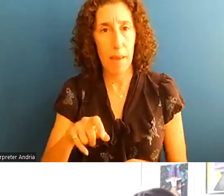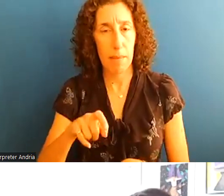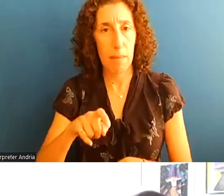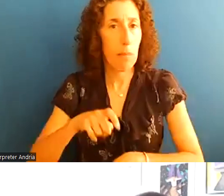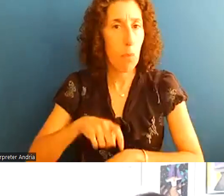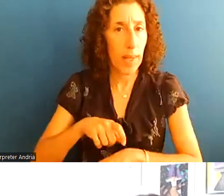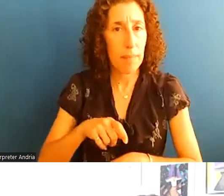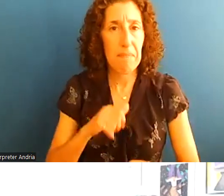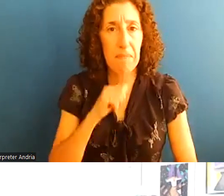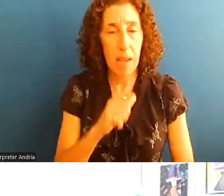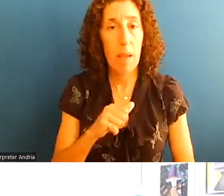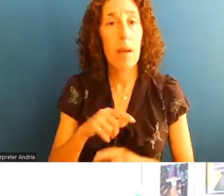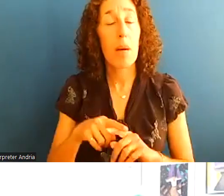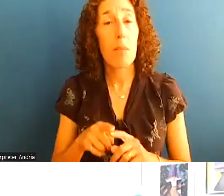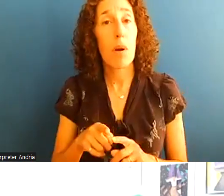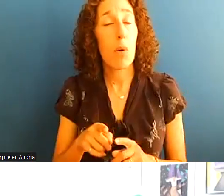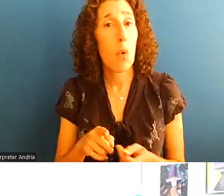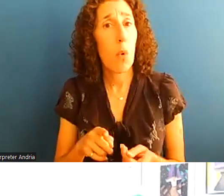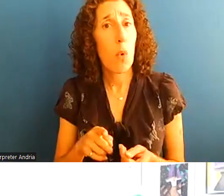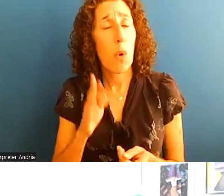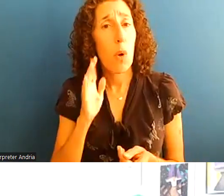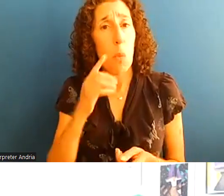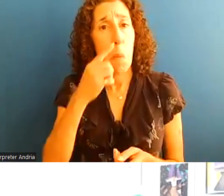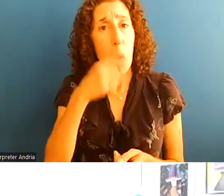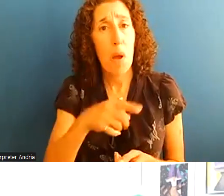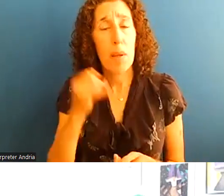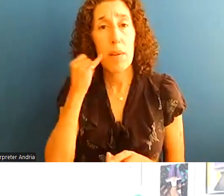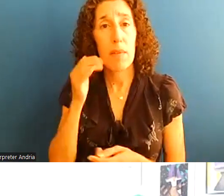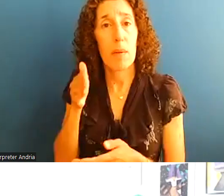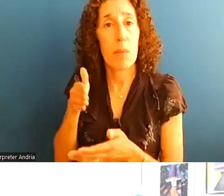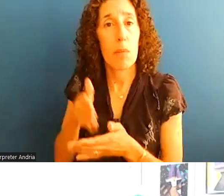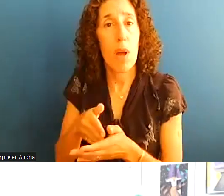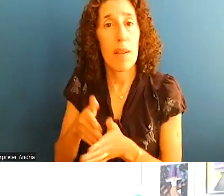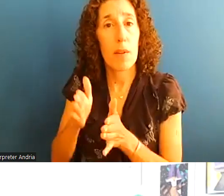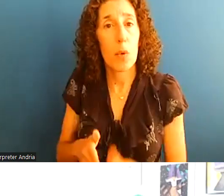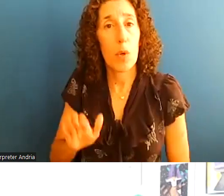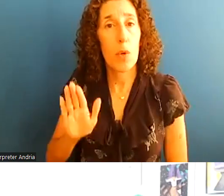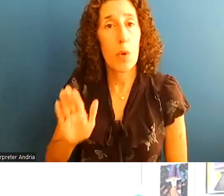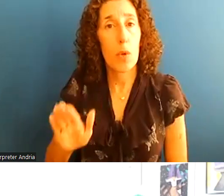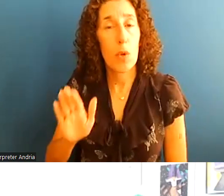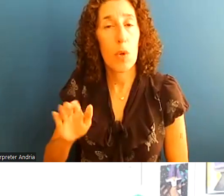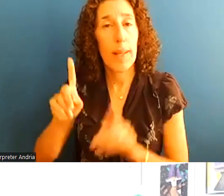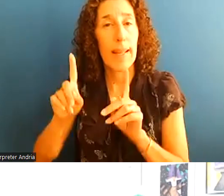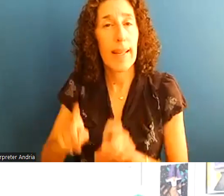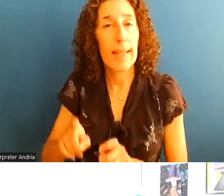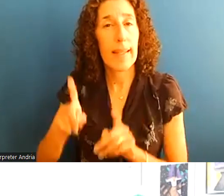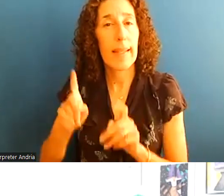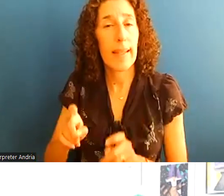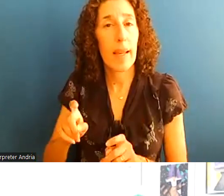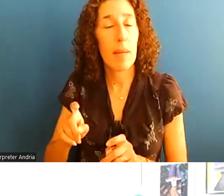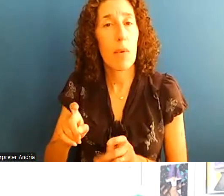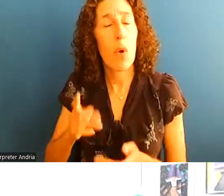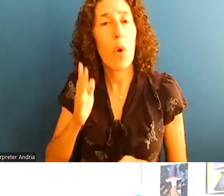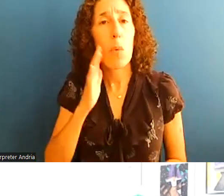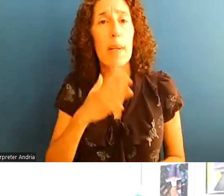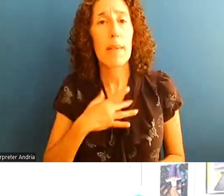be helpful from a prosecution perspective regarding the anonymous exams for advocates to know is that, we don't get